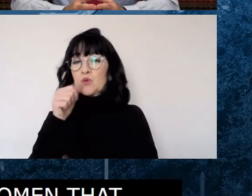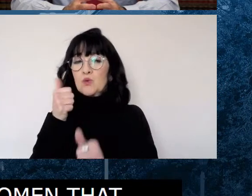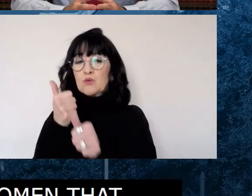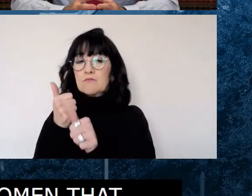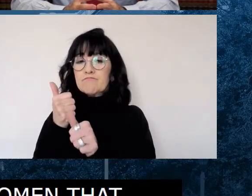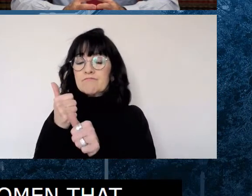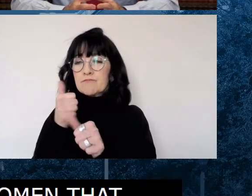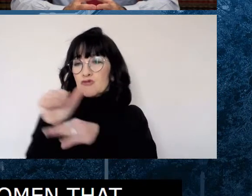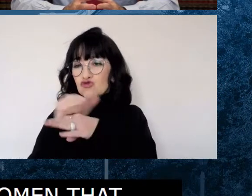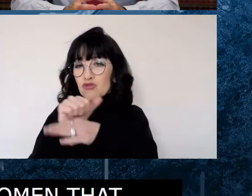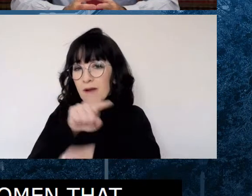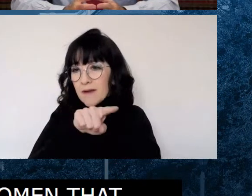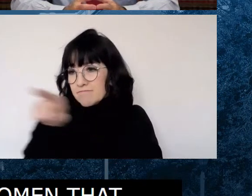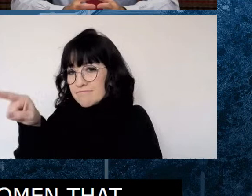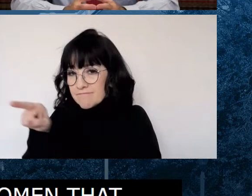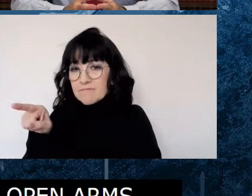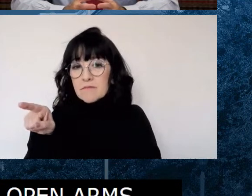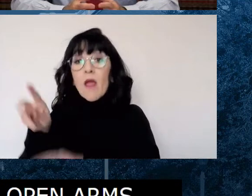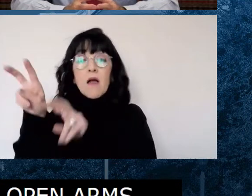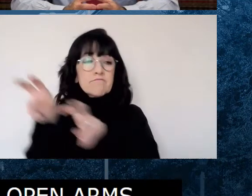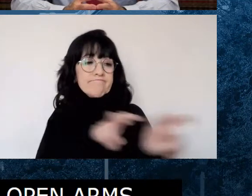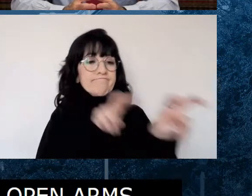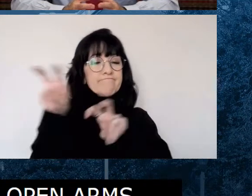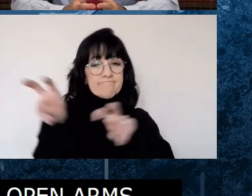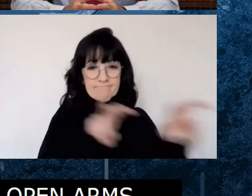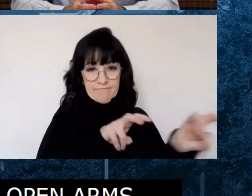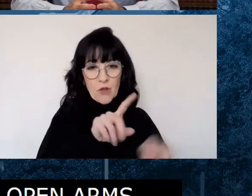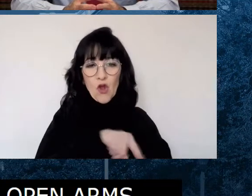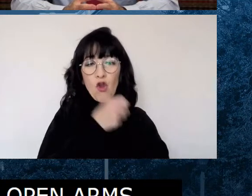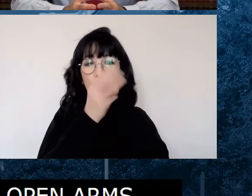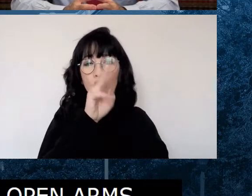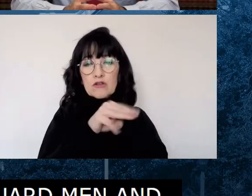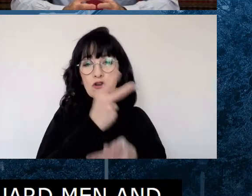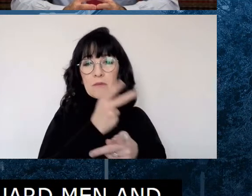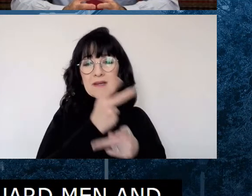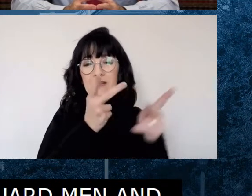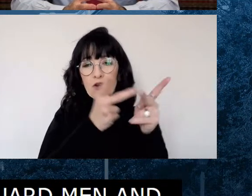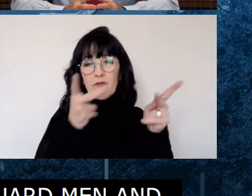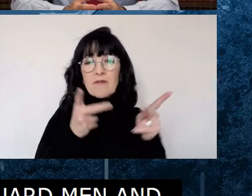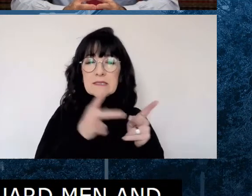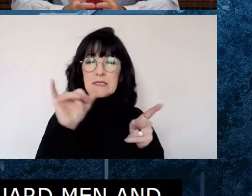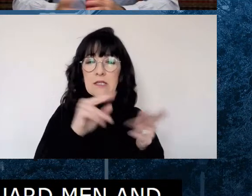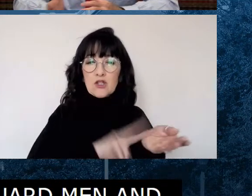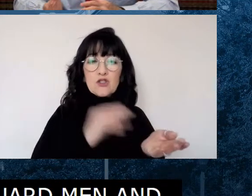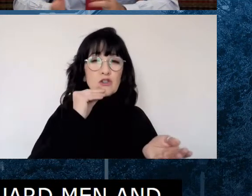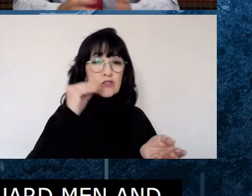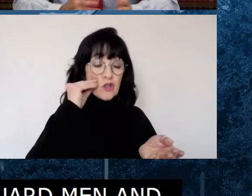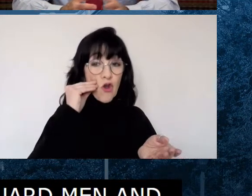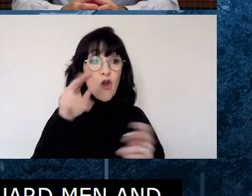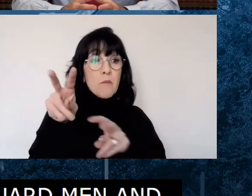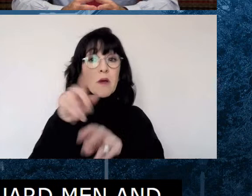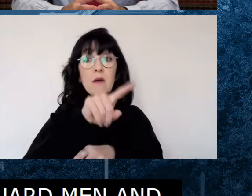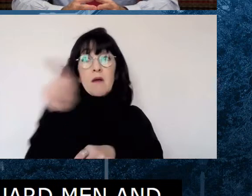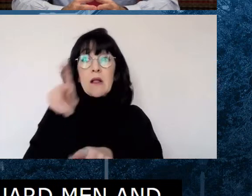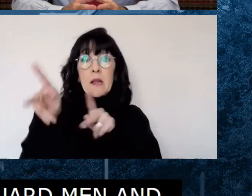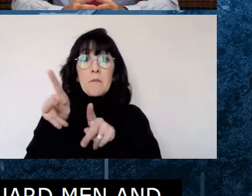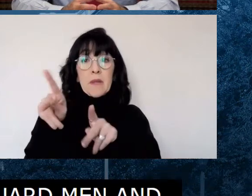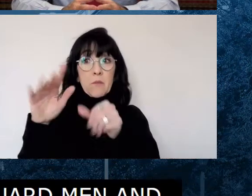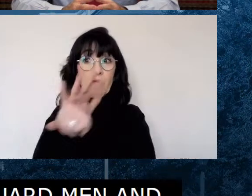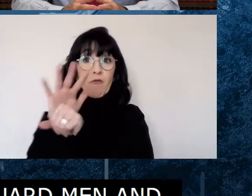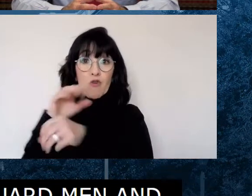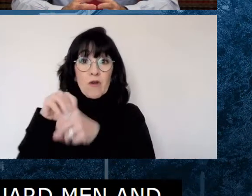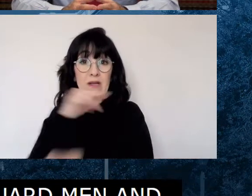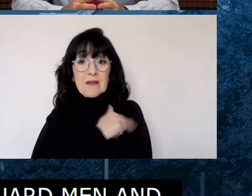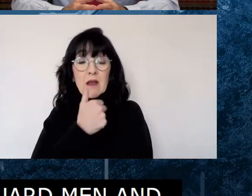CNAs in long-term care facilities to help decompress those populations in the hospitals. That is to have people